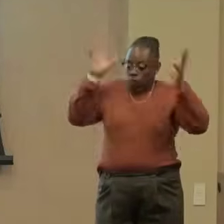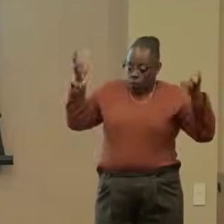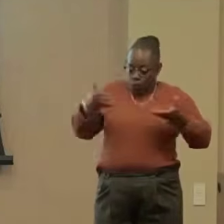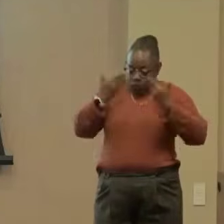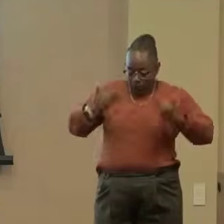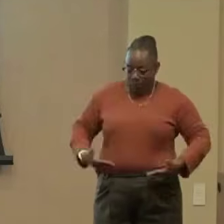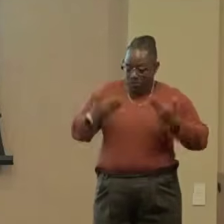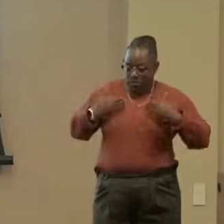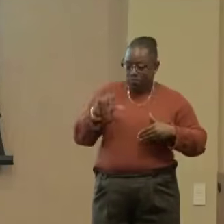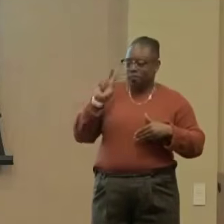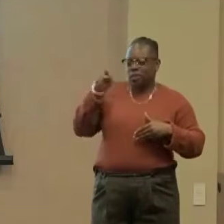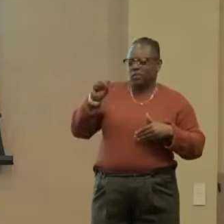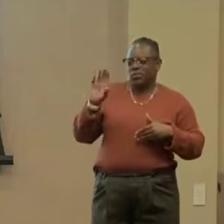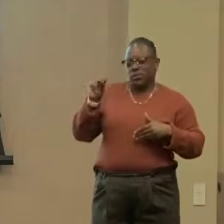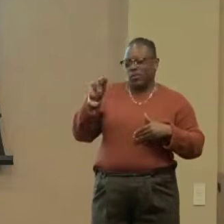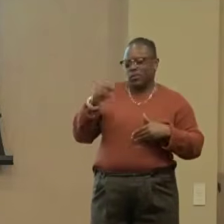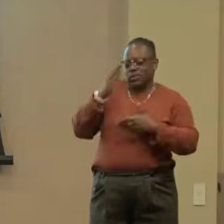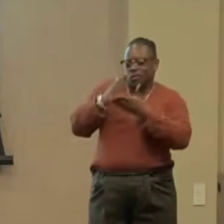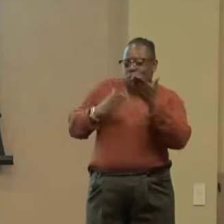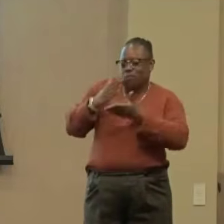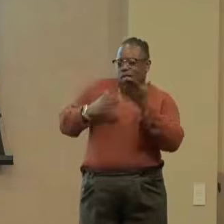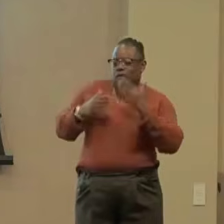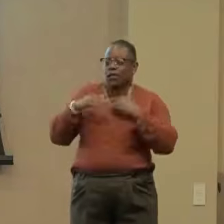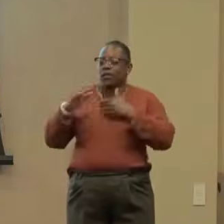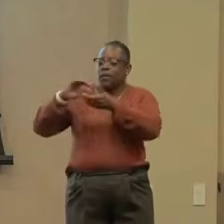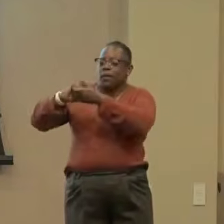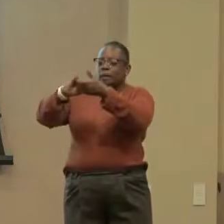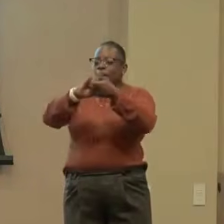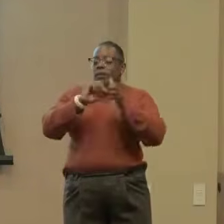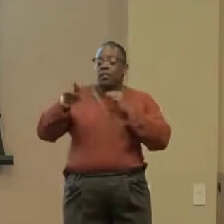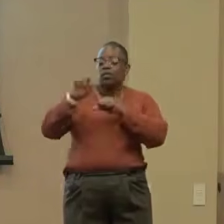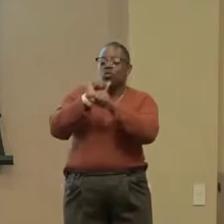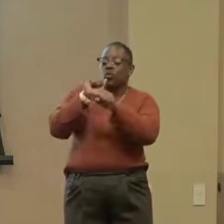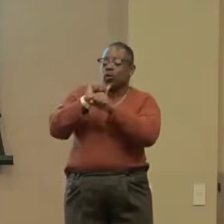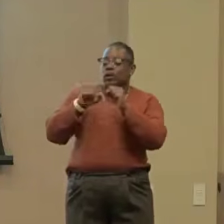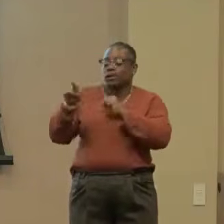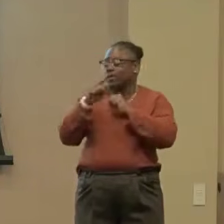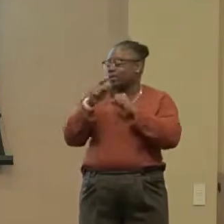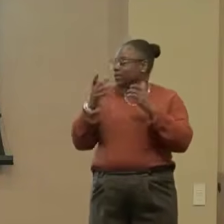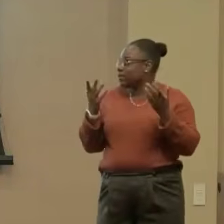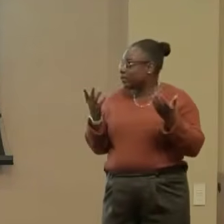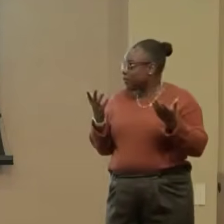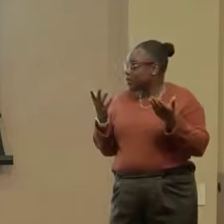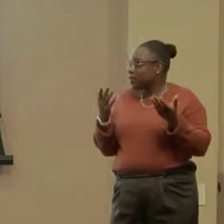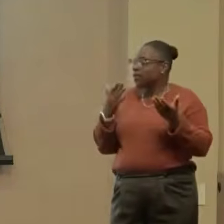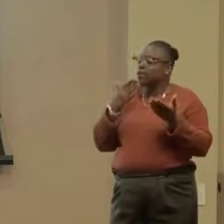So, especially when you're with your collaborators and the people that you're working with, I mean, it's good to be honest with